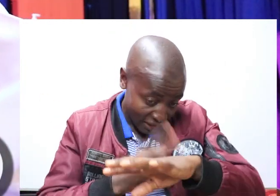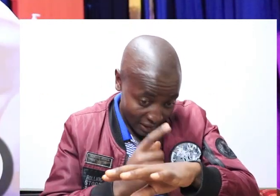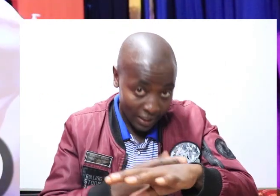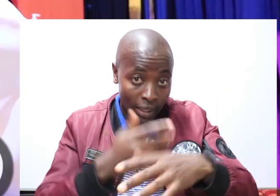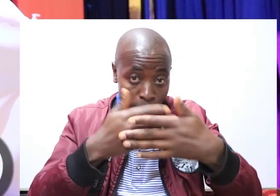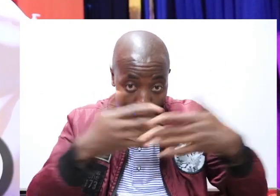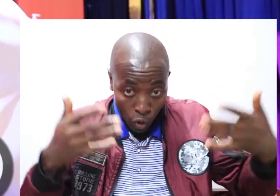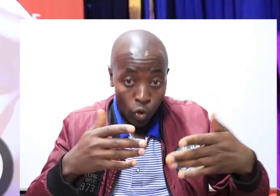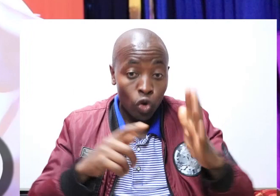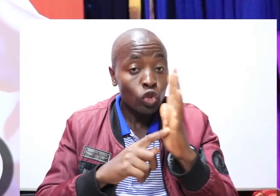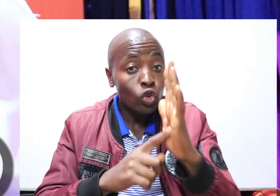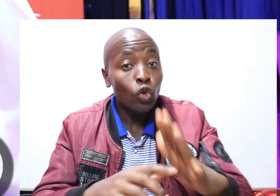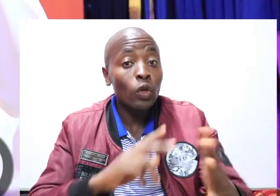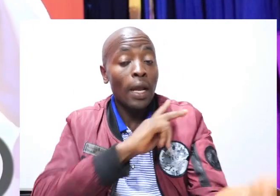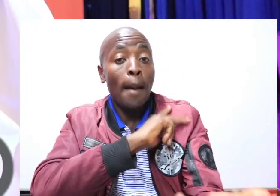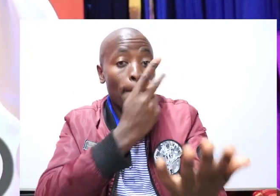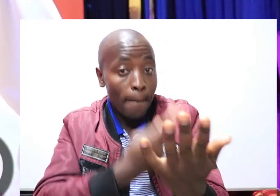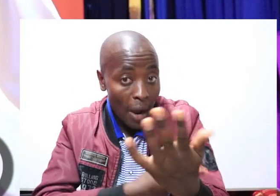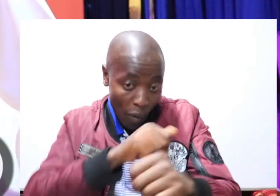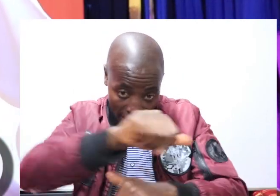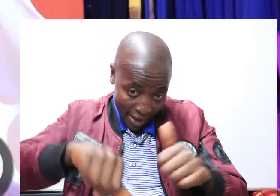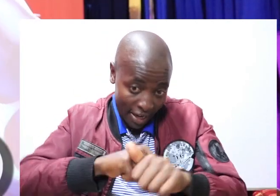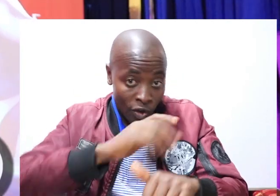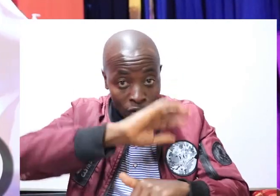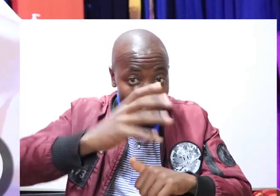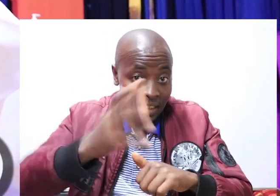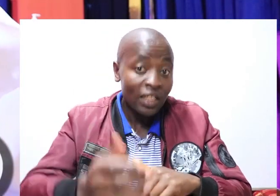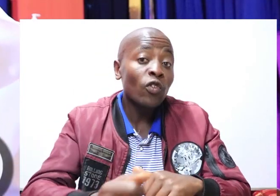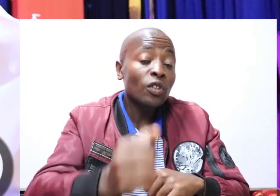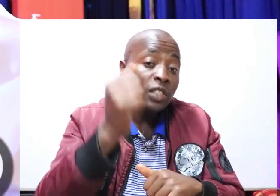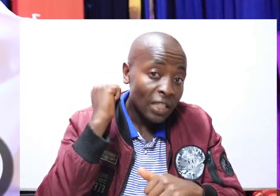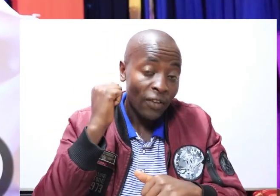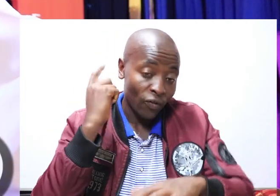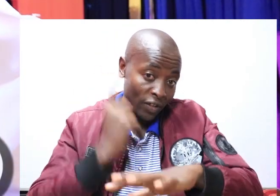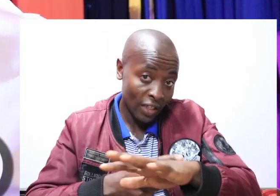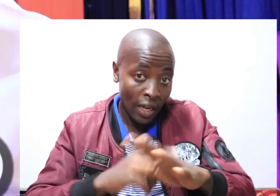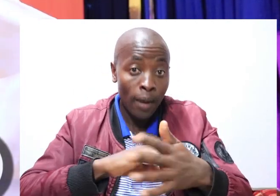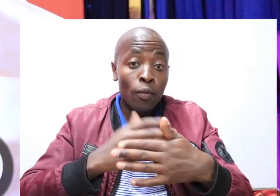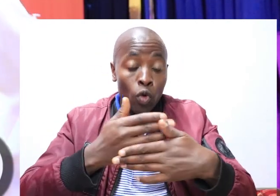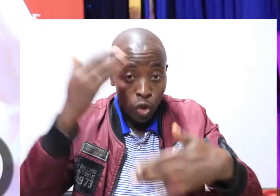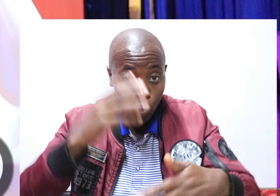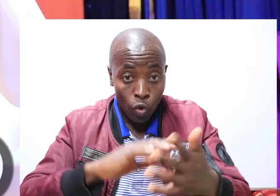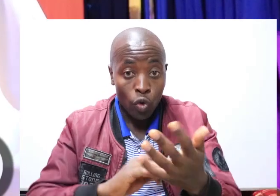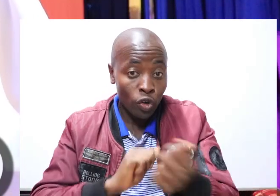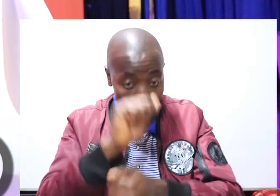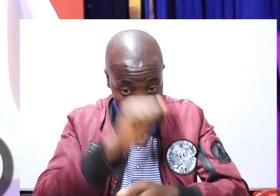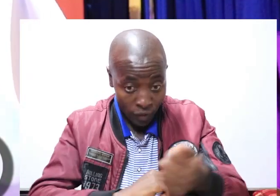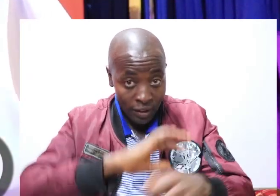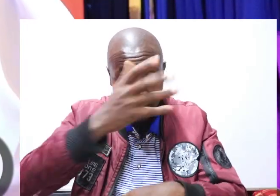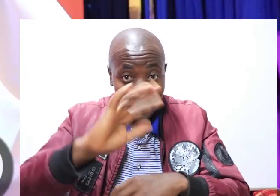symbolized strength. Walls surrounded cities and kept them safe. When walls came down, the city